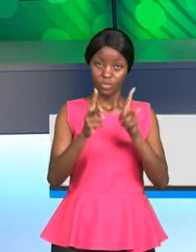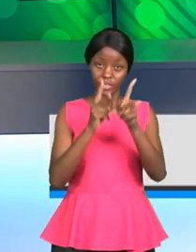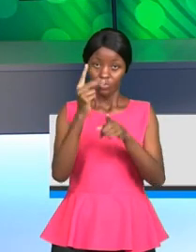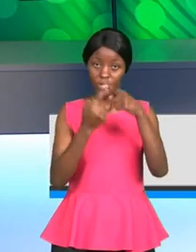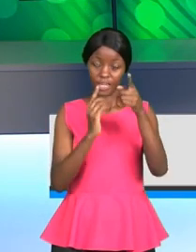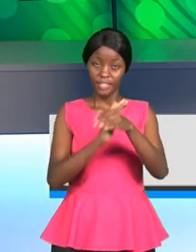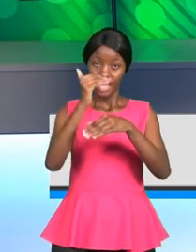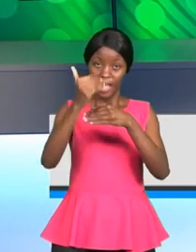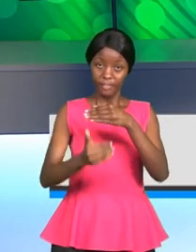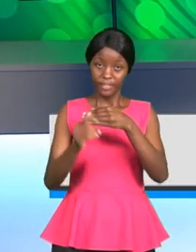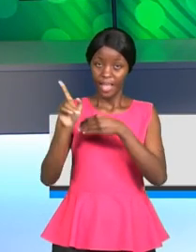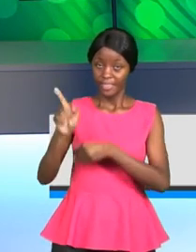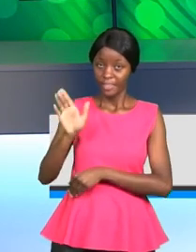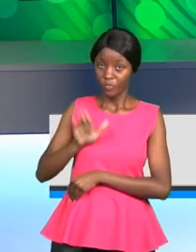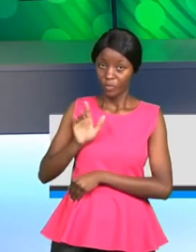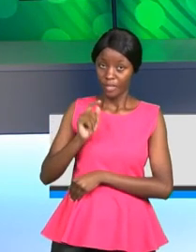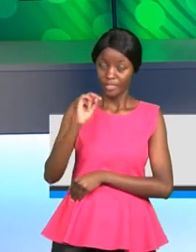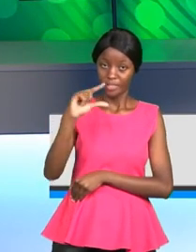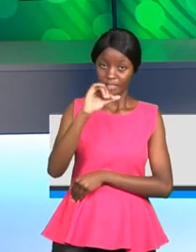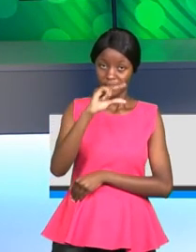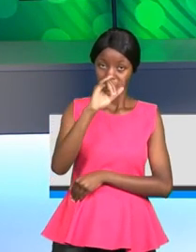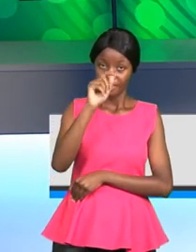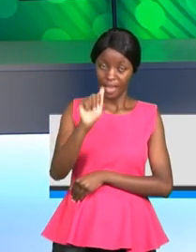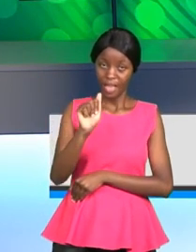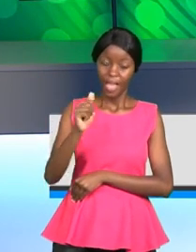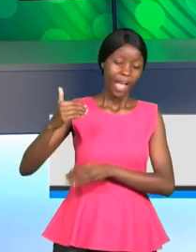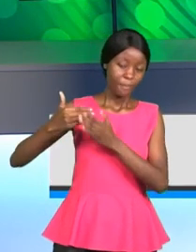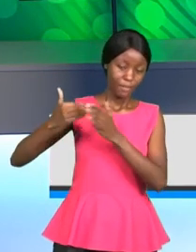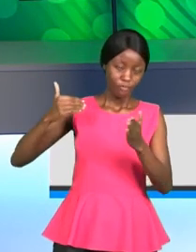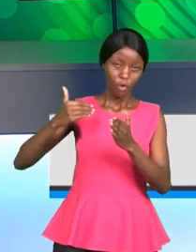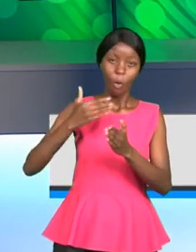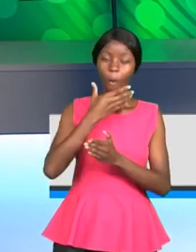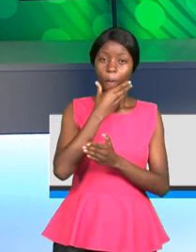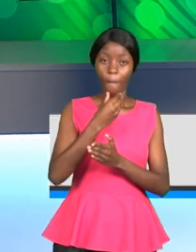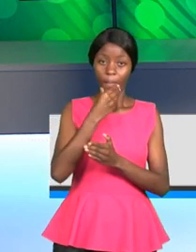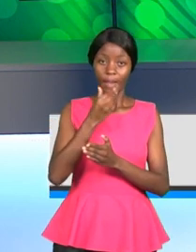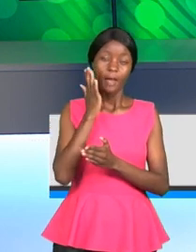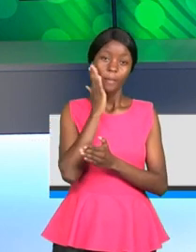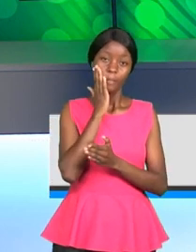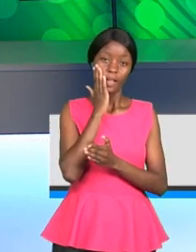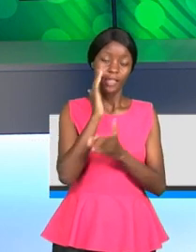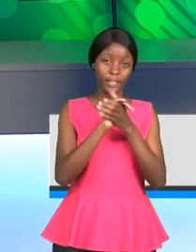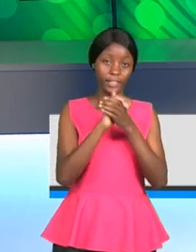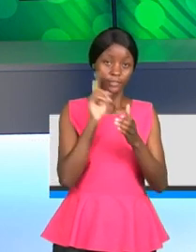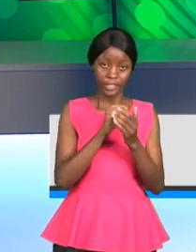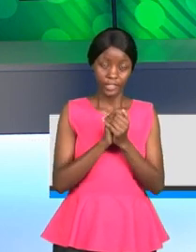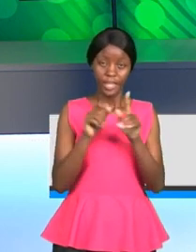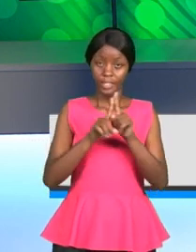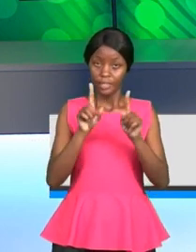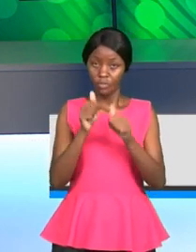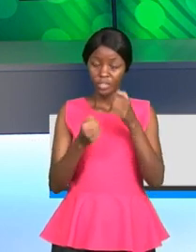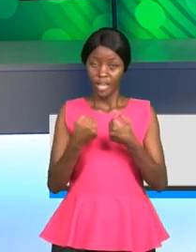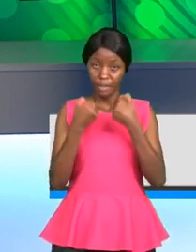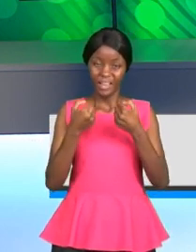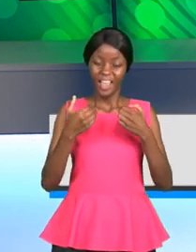by his late mother, Princess Diana. Princess Diana's visit in 1997 highlighted the plight of the country, which remains